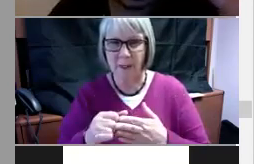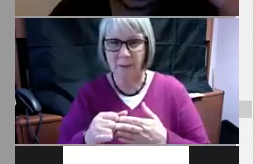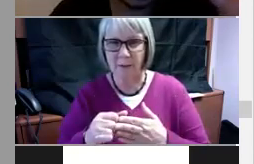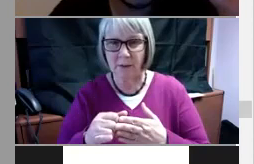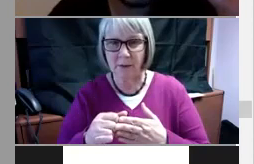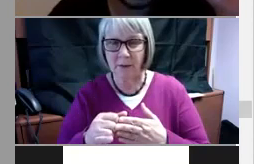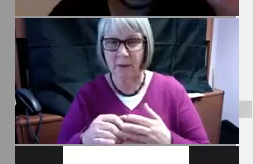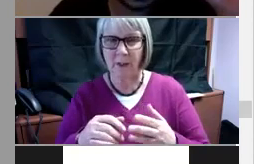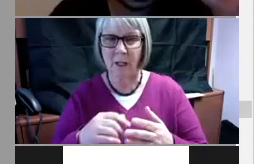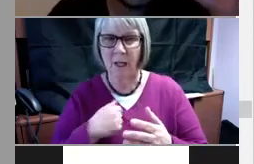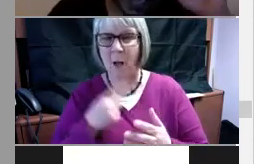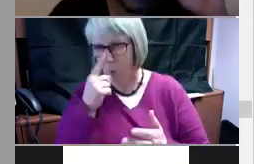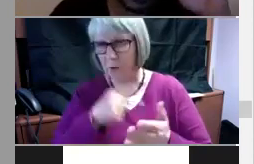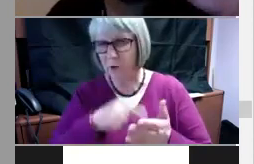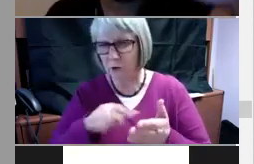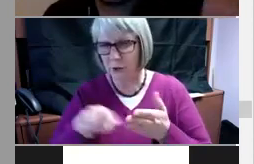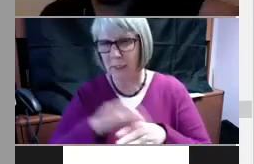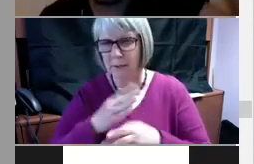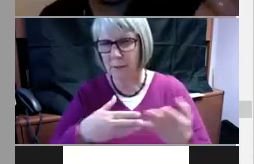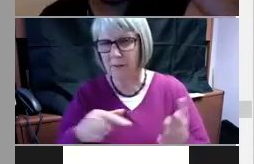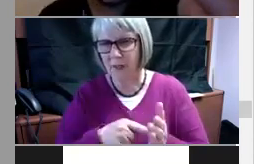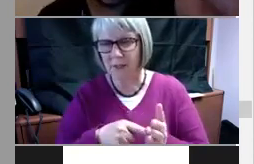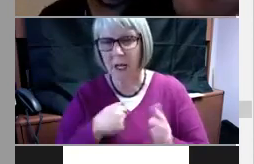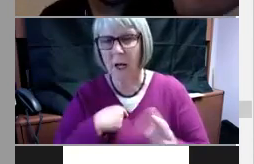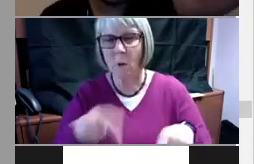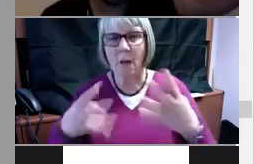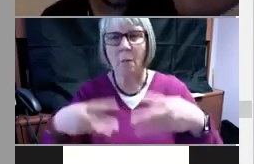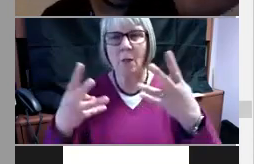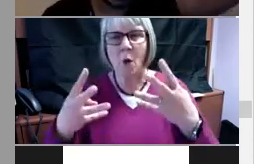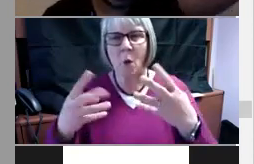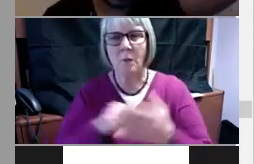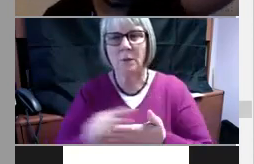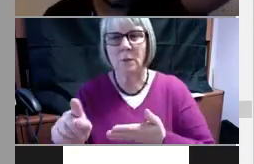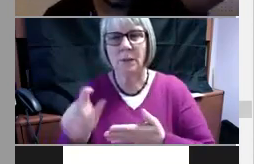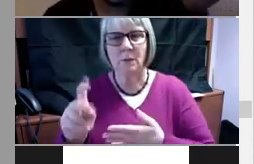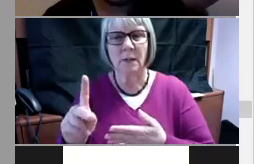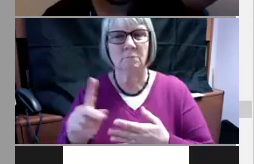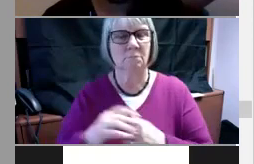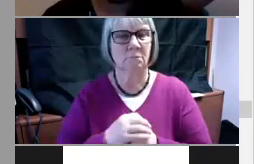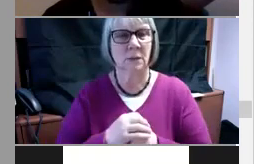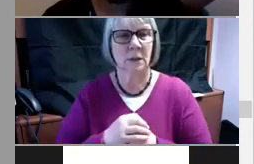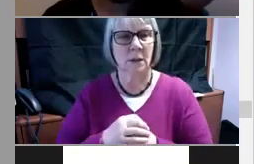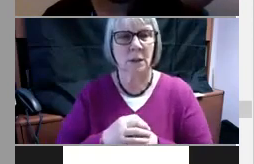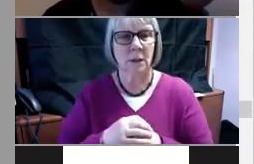will check on them. I think I will upload them within this weekend. Don't worry